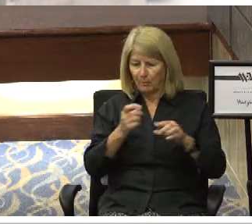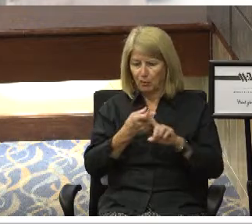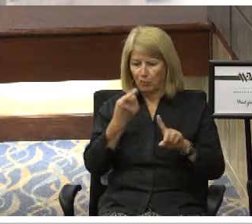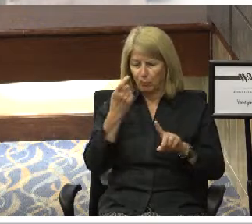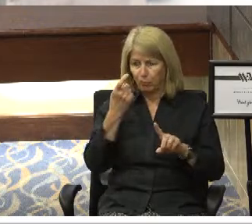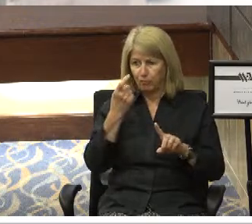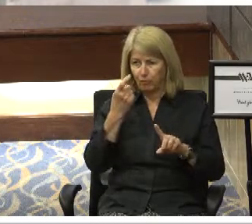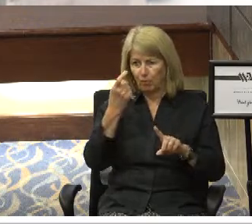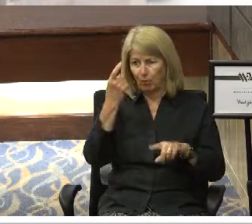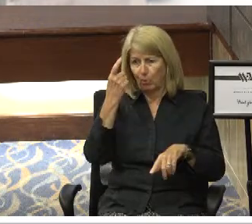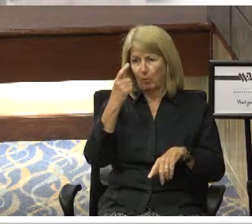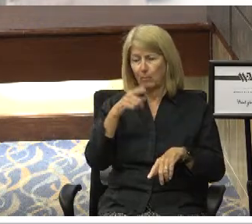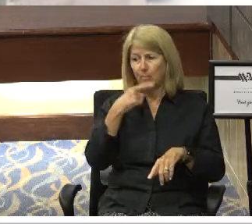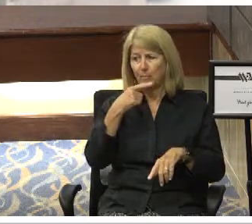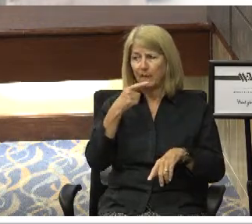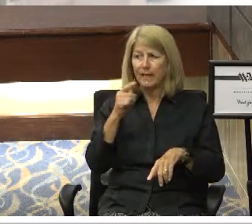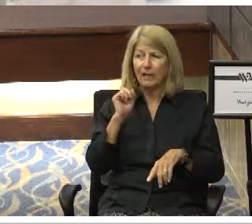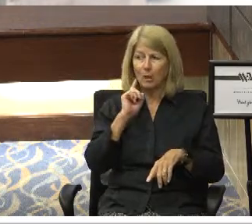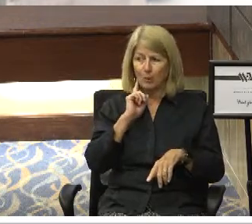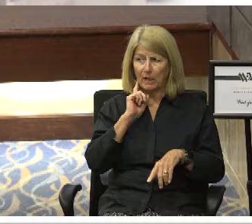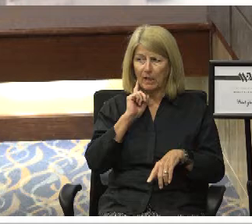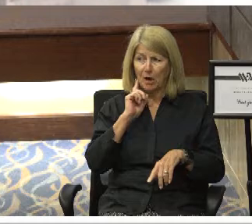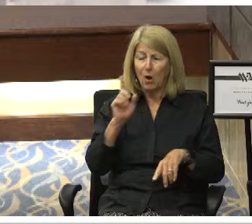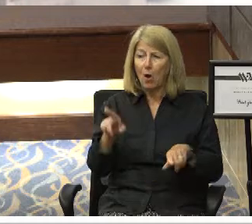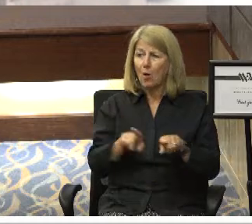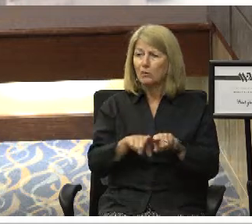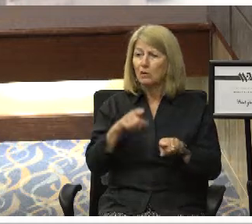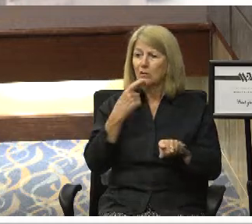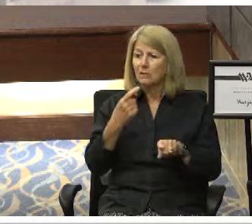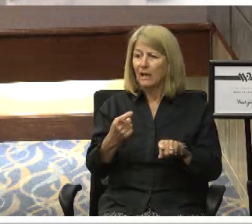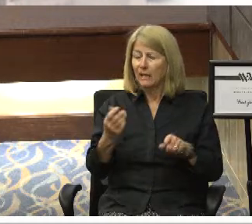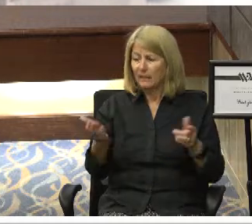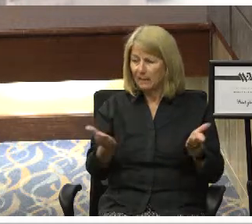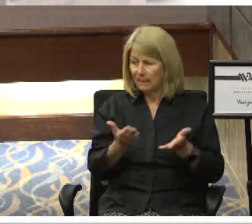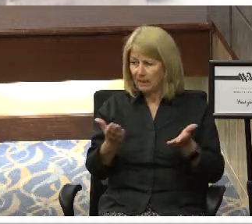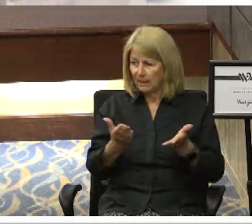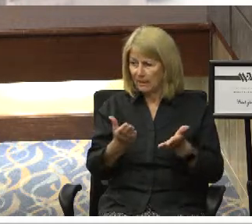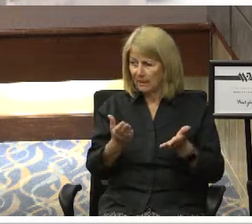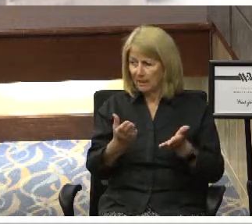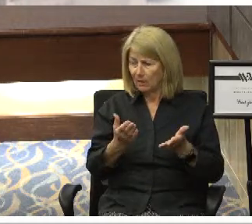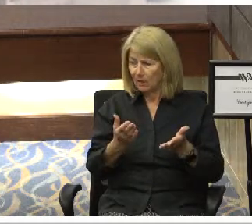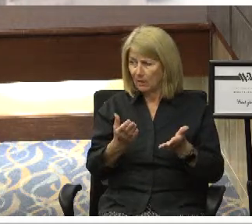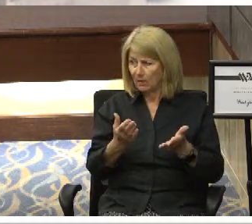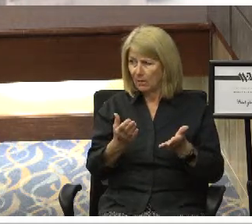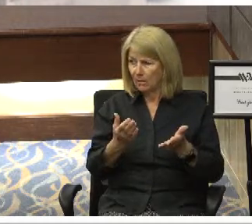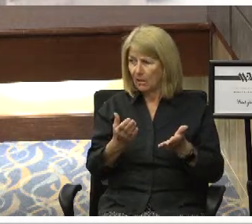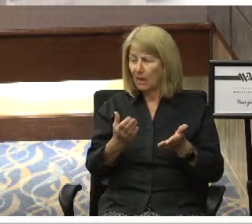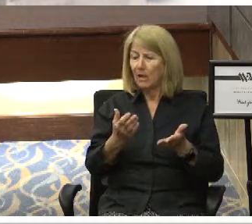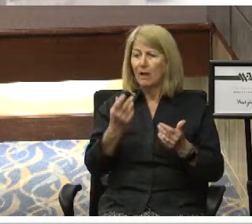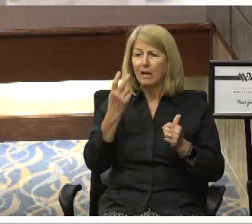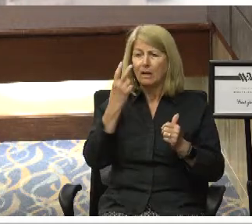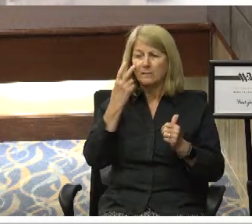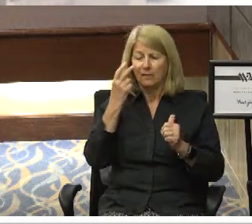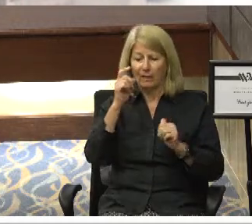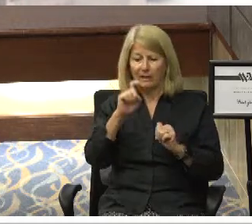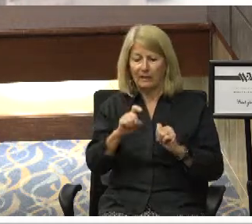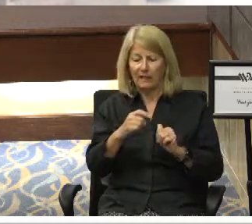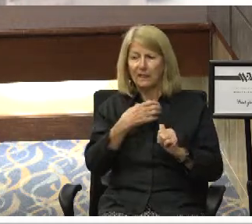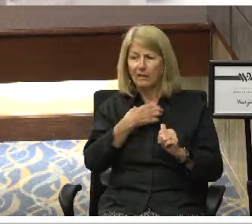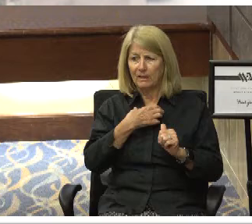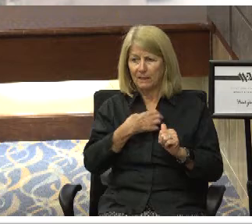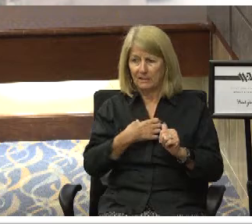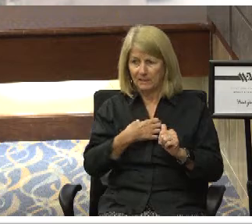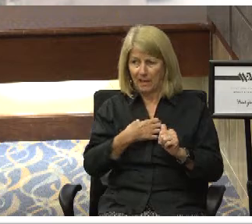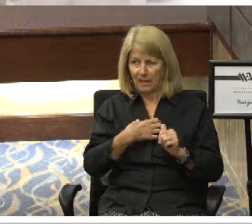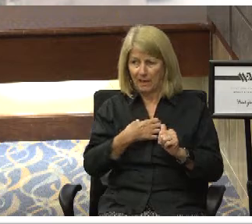but I'll also say here this afternoon, I see the need and the desire for the Army